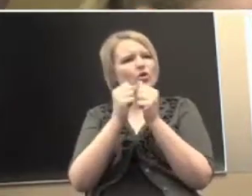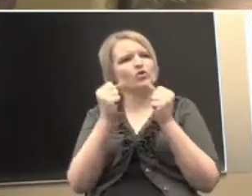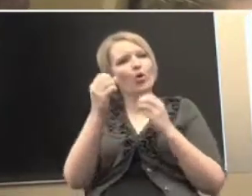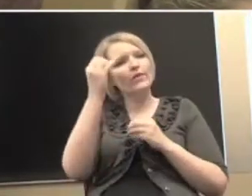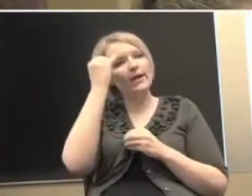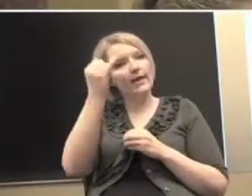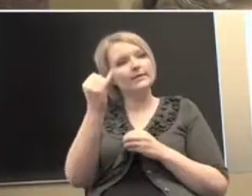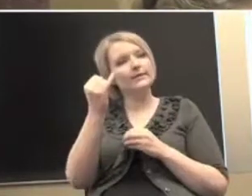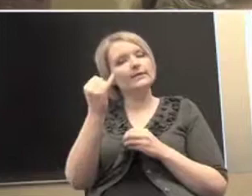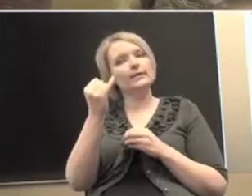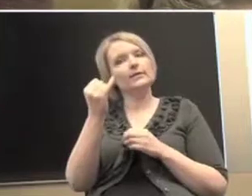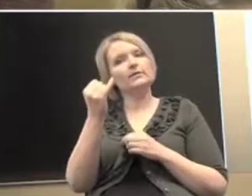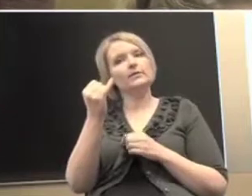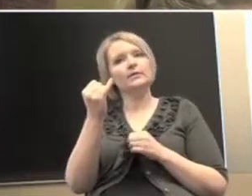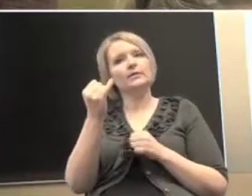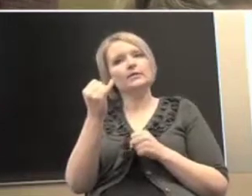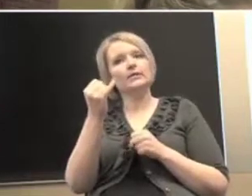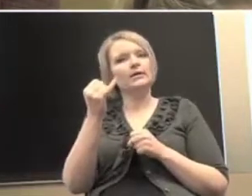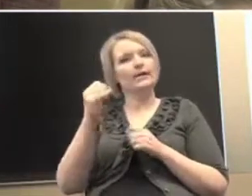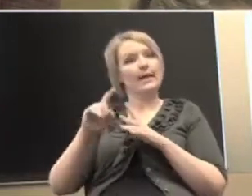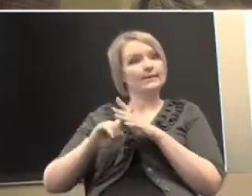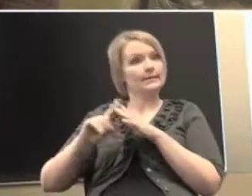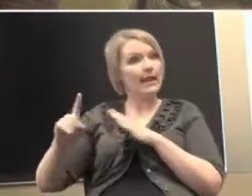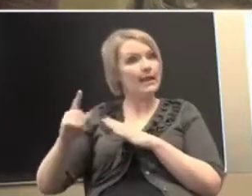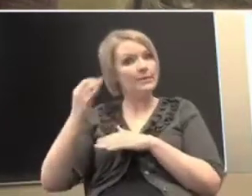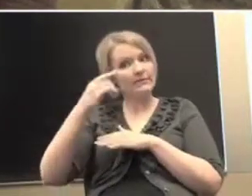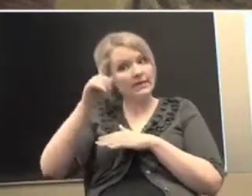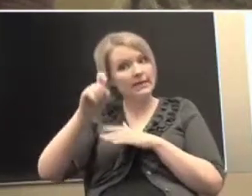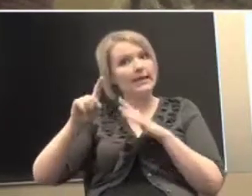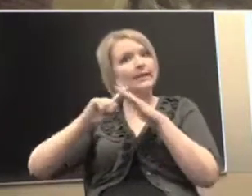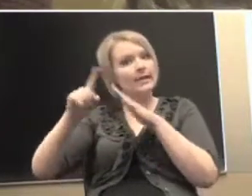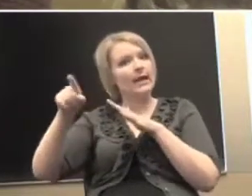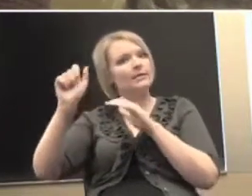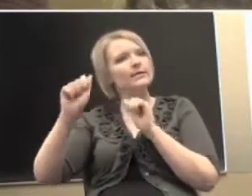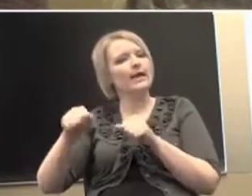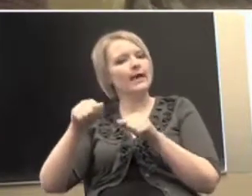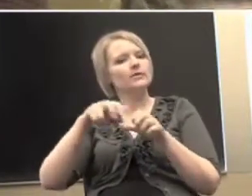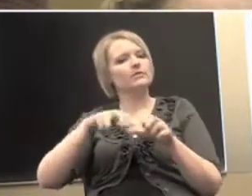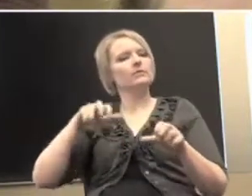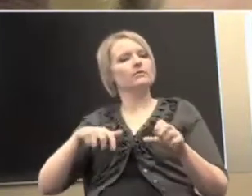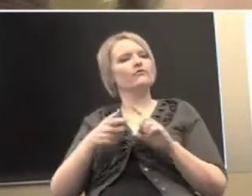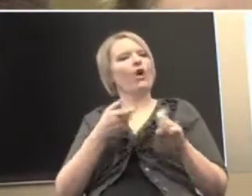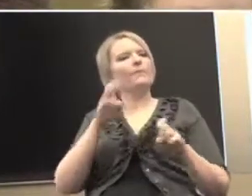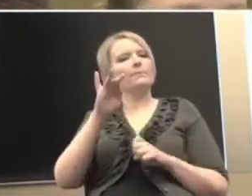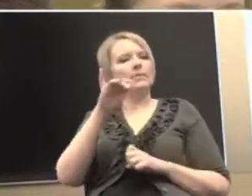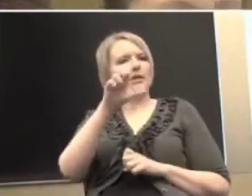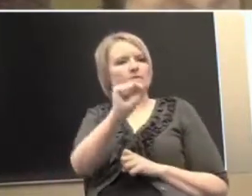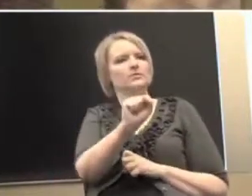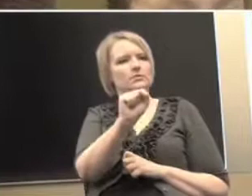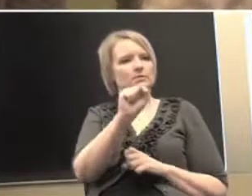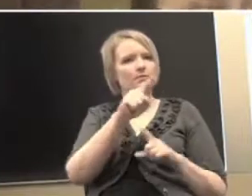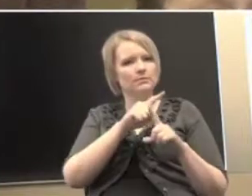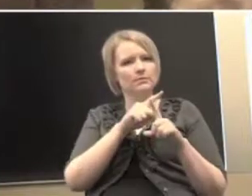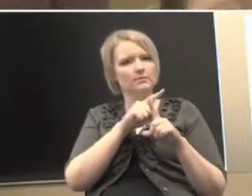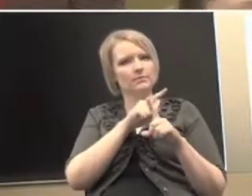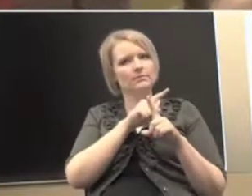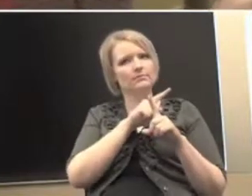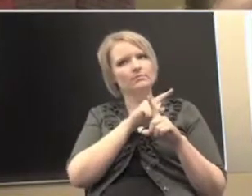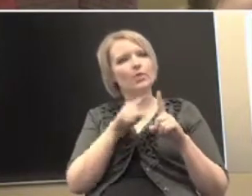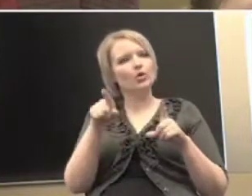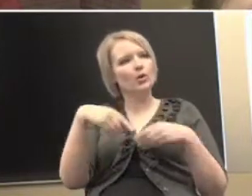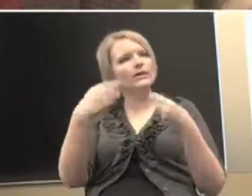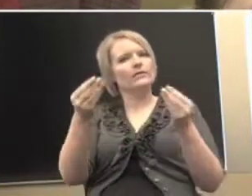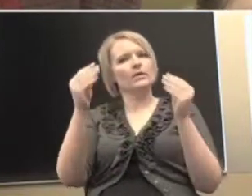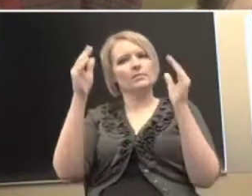would be that he the escape thing, and if he needs the break, he can go away from the bins. It's all both at the same time. So you're giving